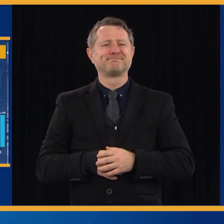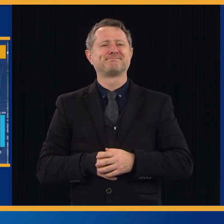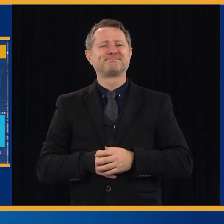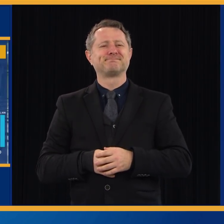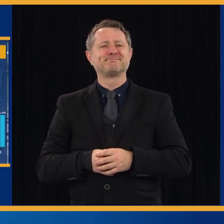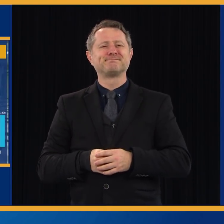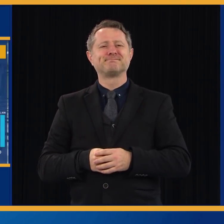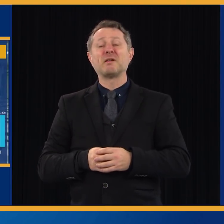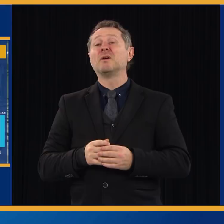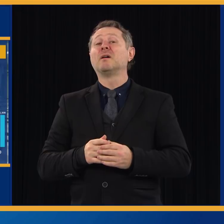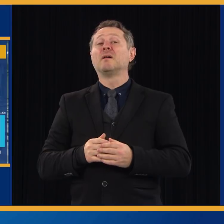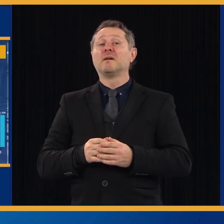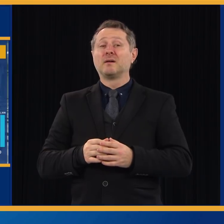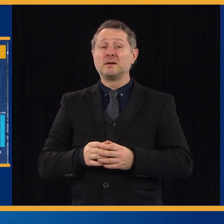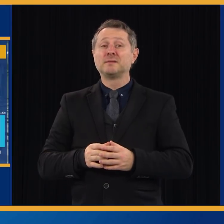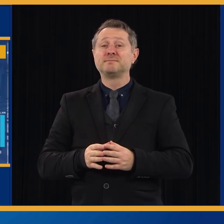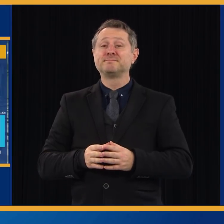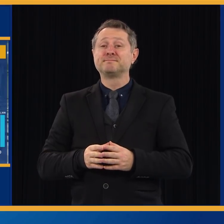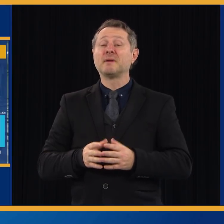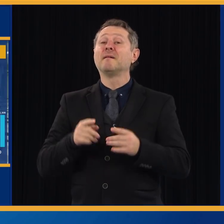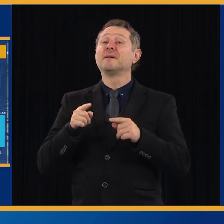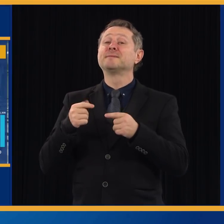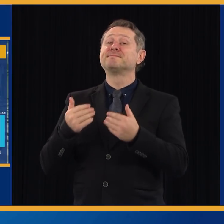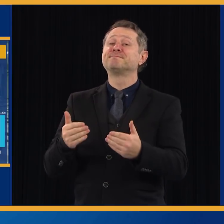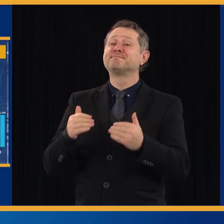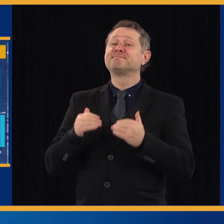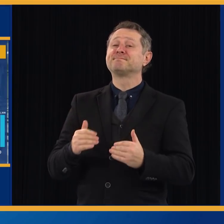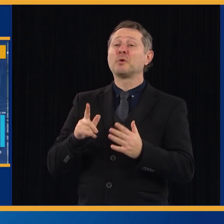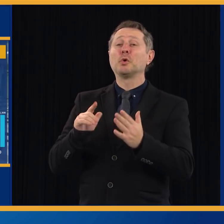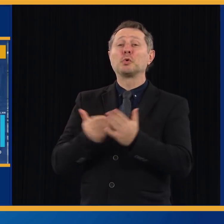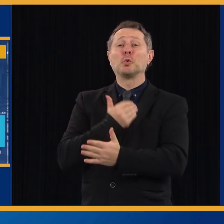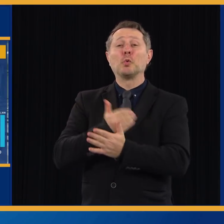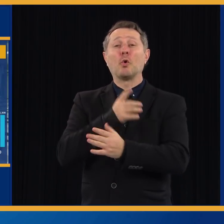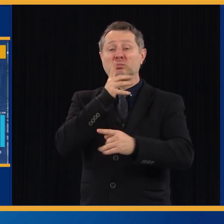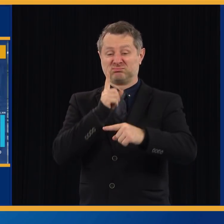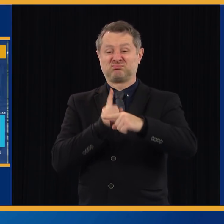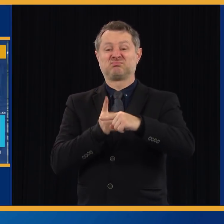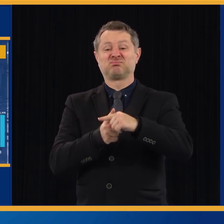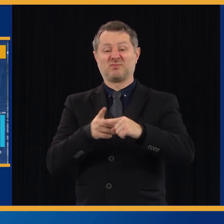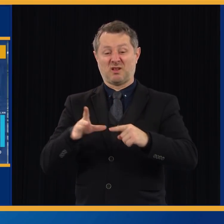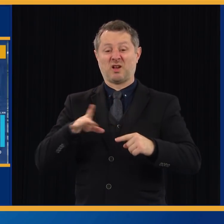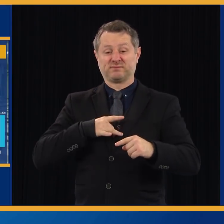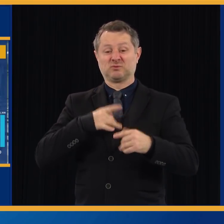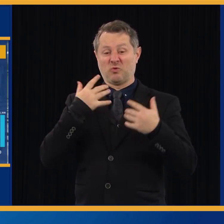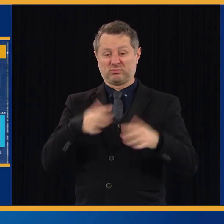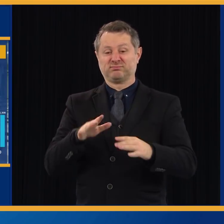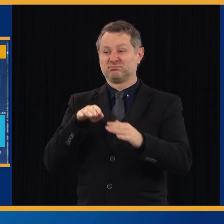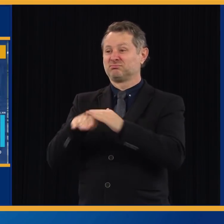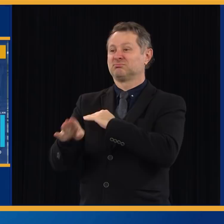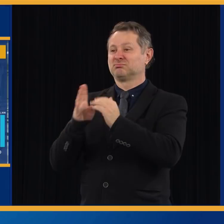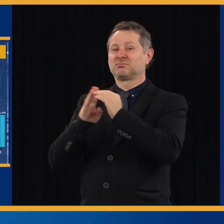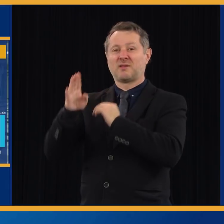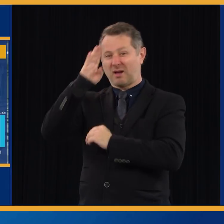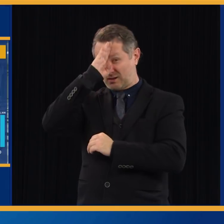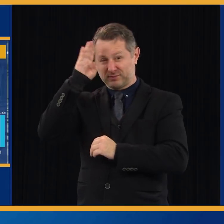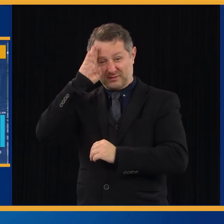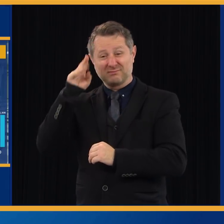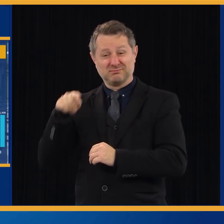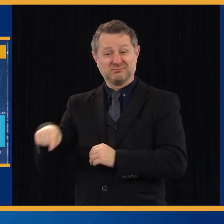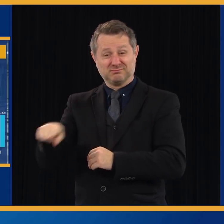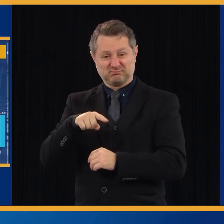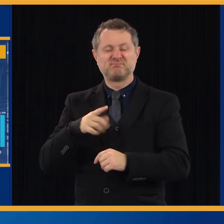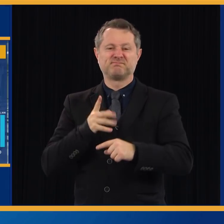of new people in the state who walked in the door yesterday or were diagnosed with COVID